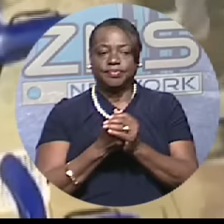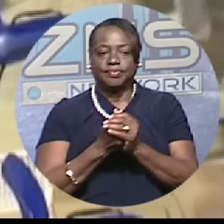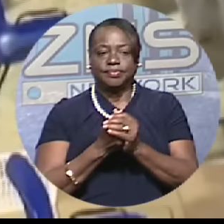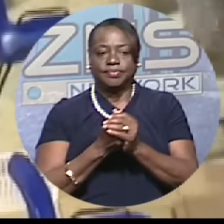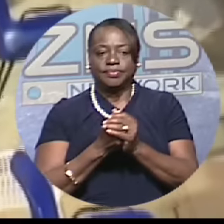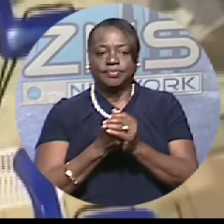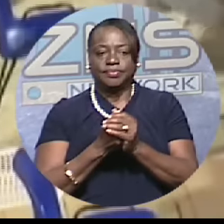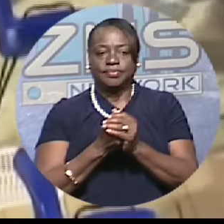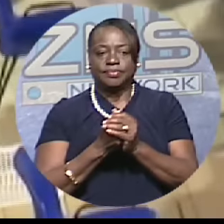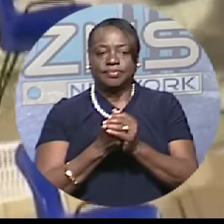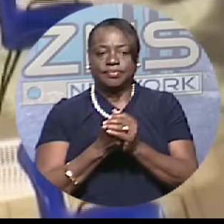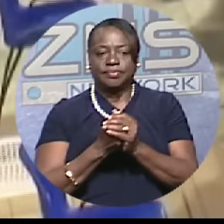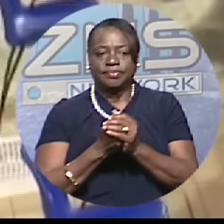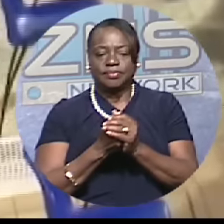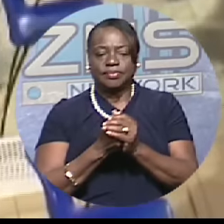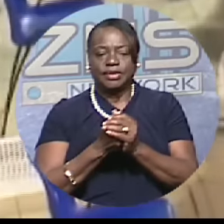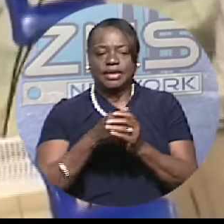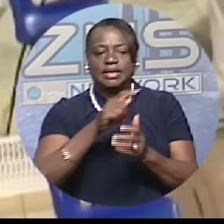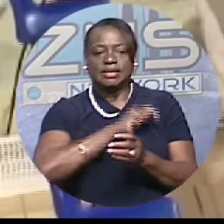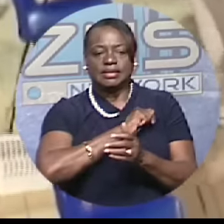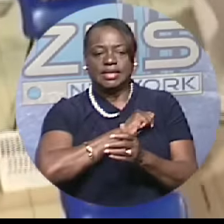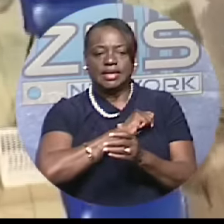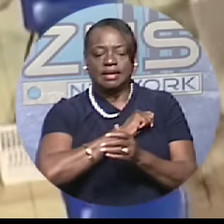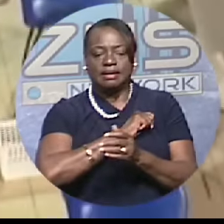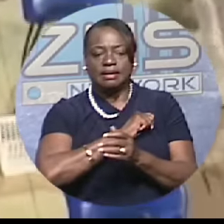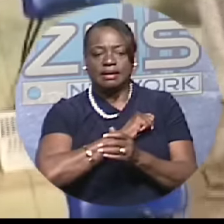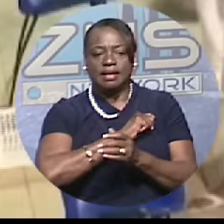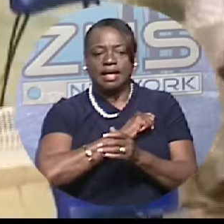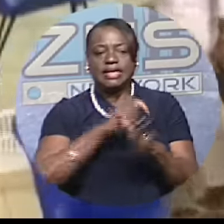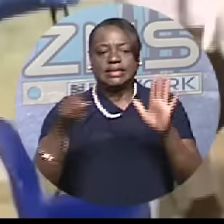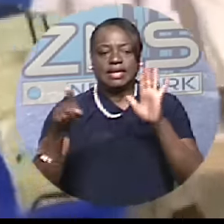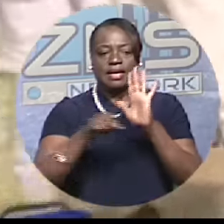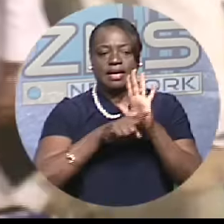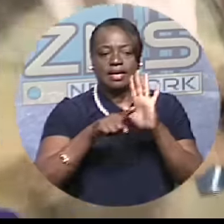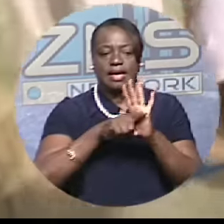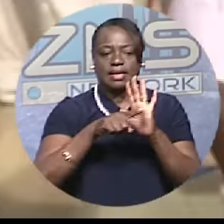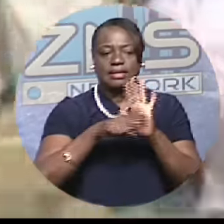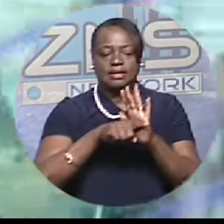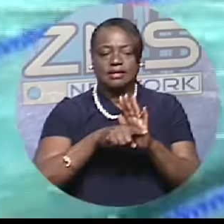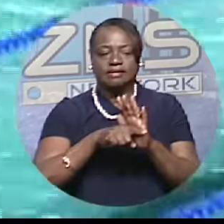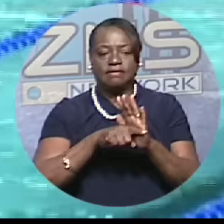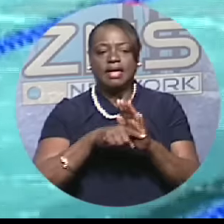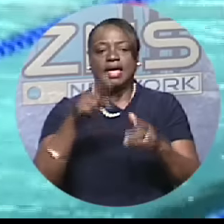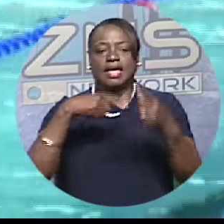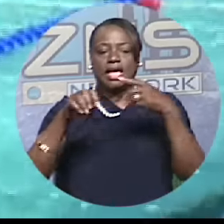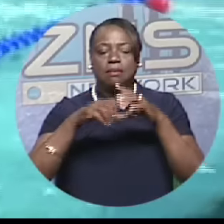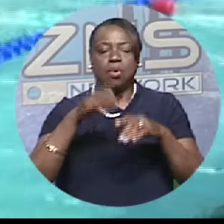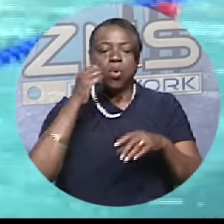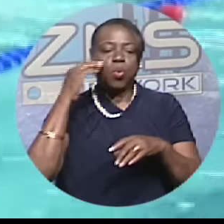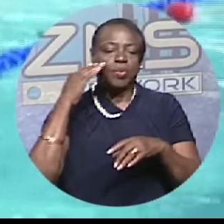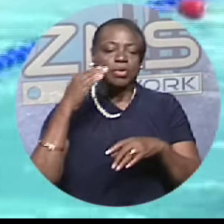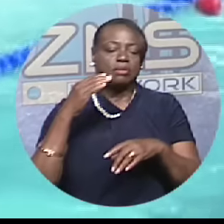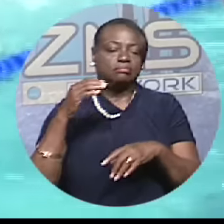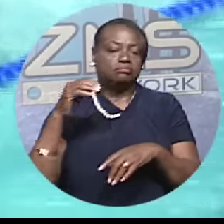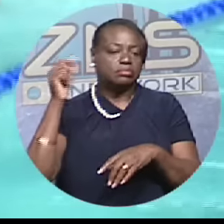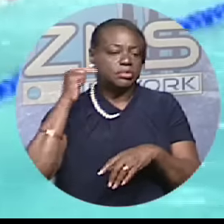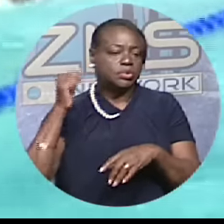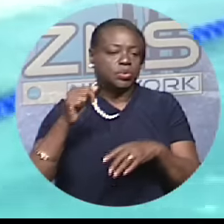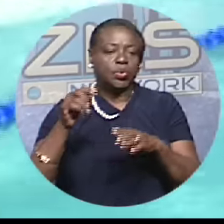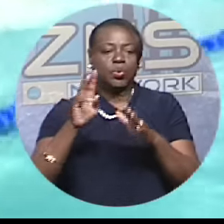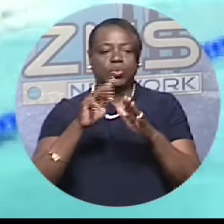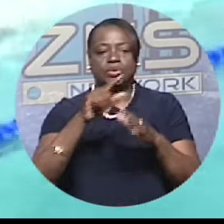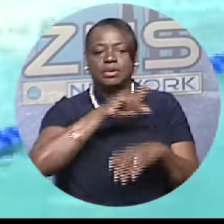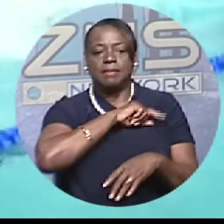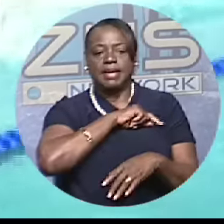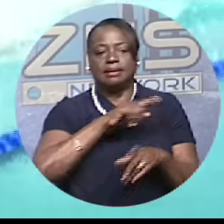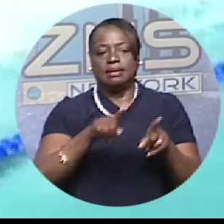be Lamar Taylor posted a negative split in the 11-12 boys 100 free, came home for the gold medal as well. His time,